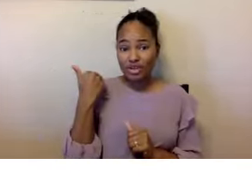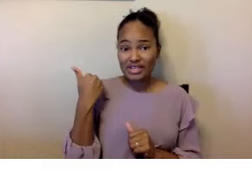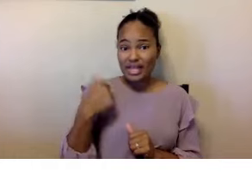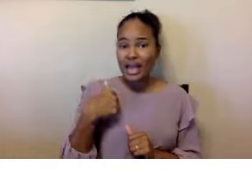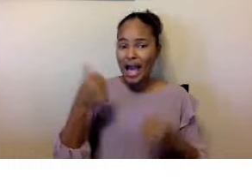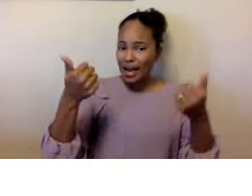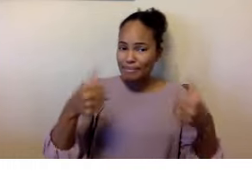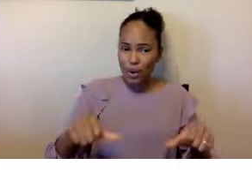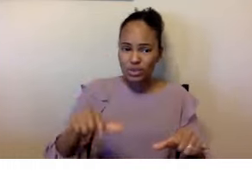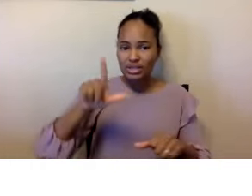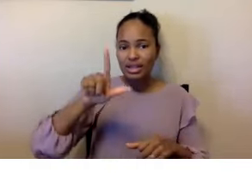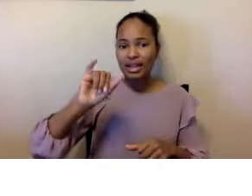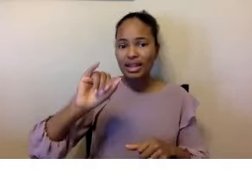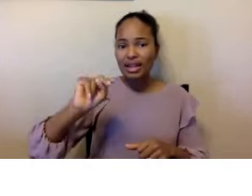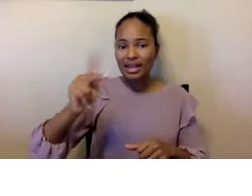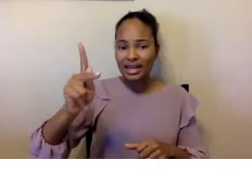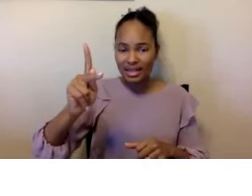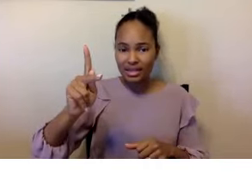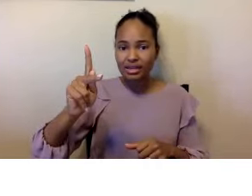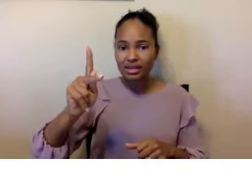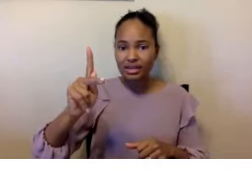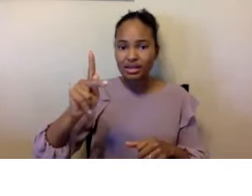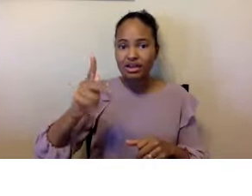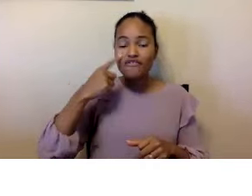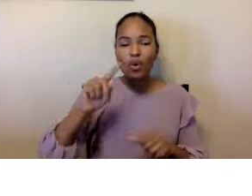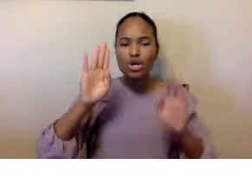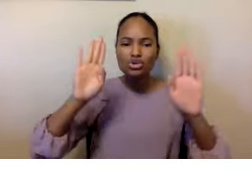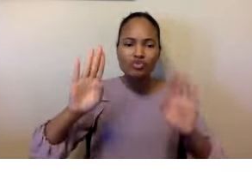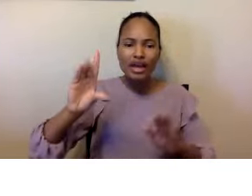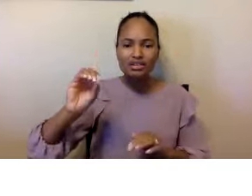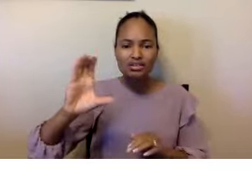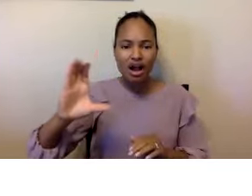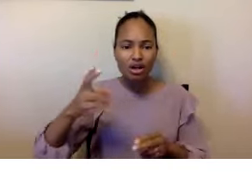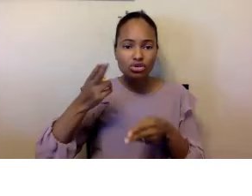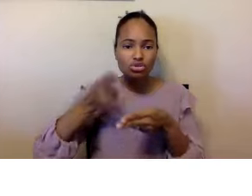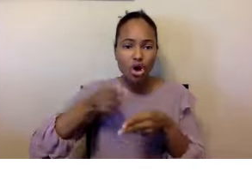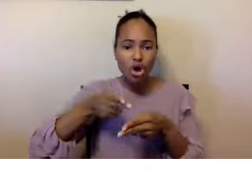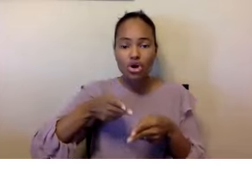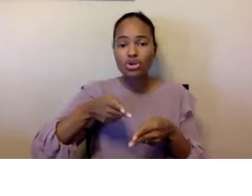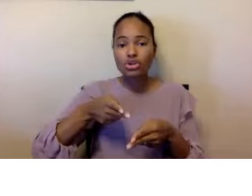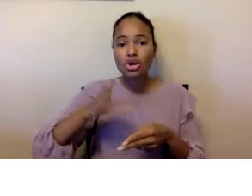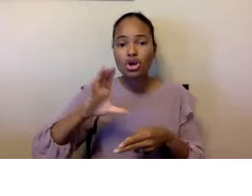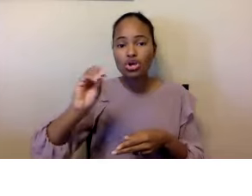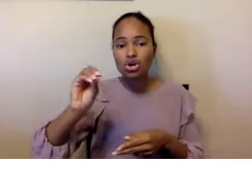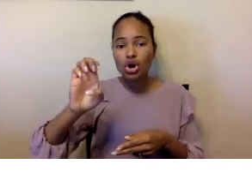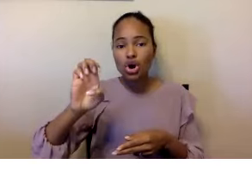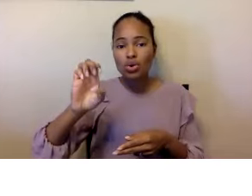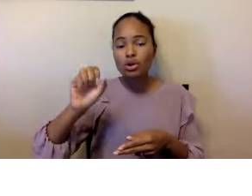great documentary called The Code of the Freaks that addresses